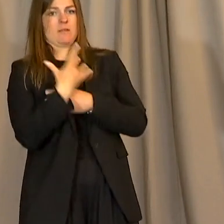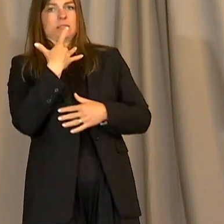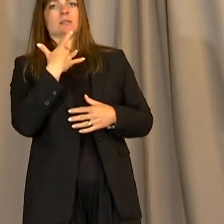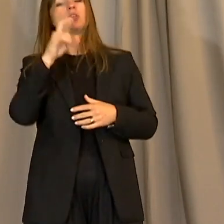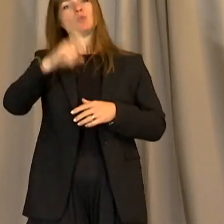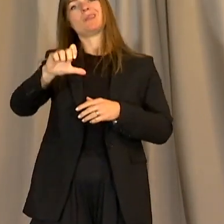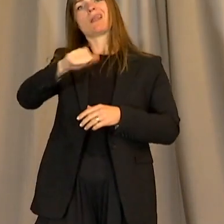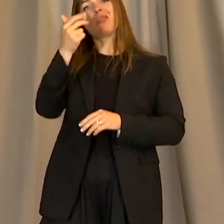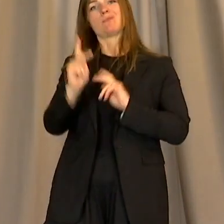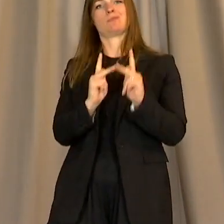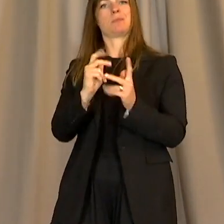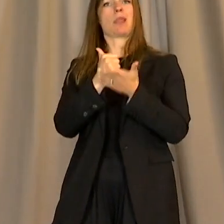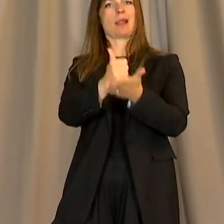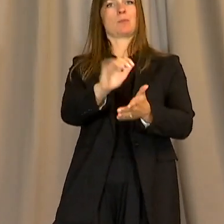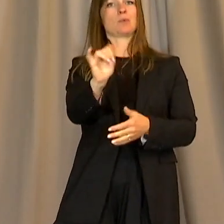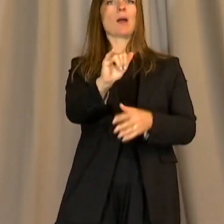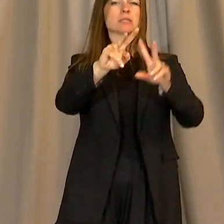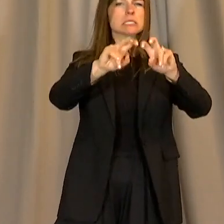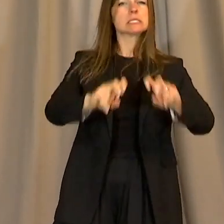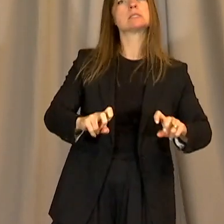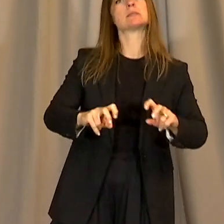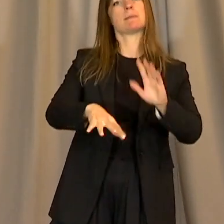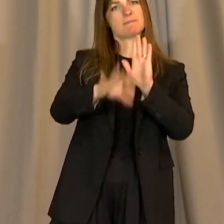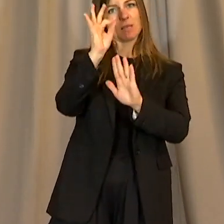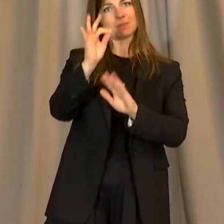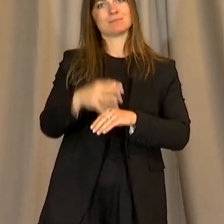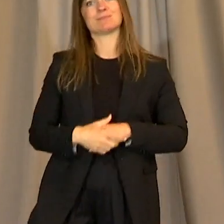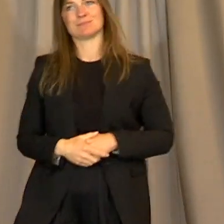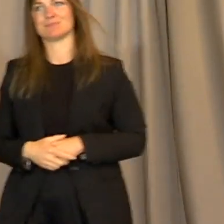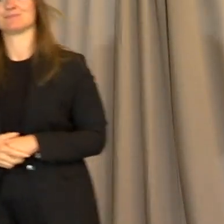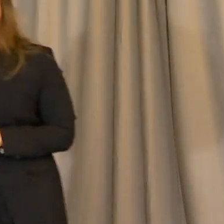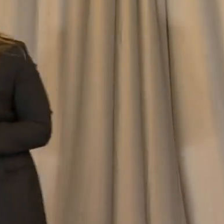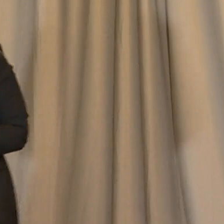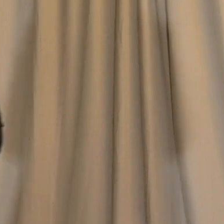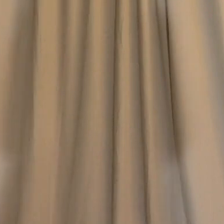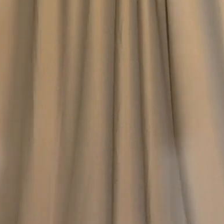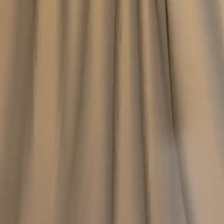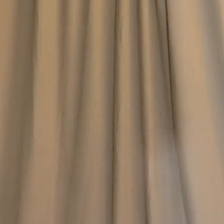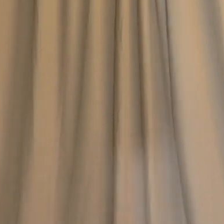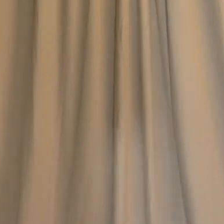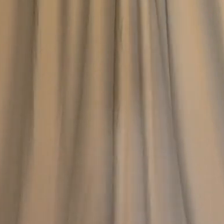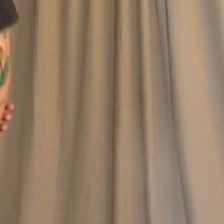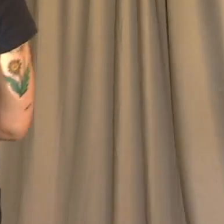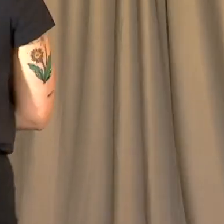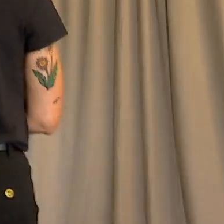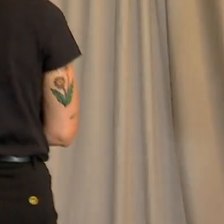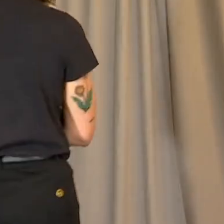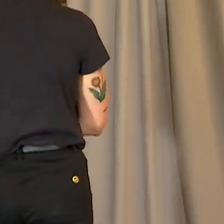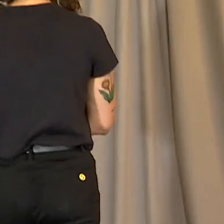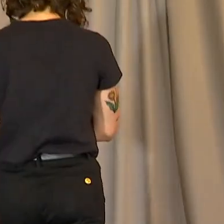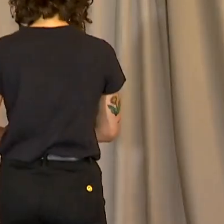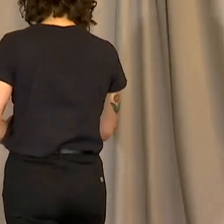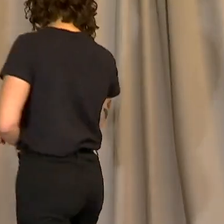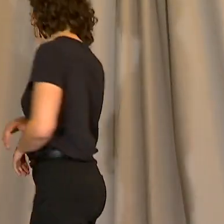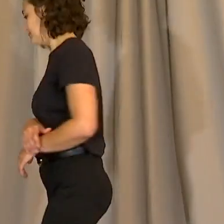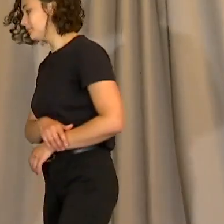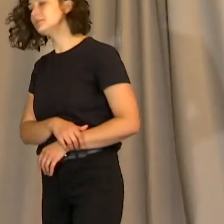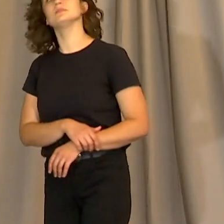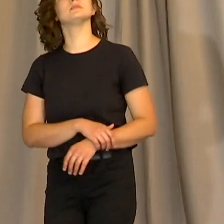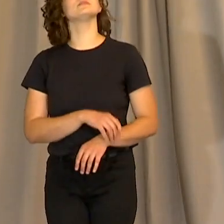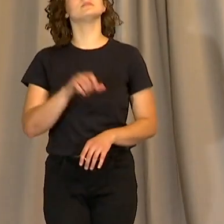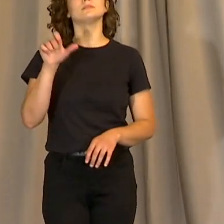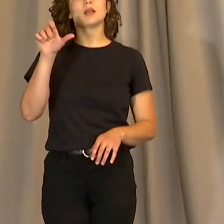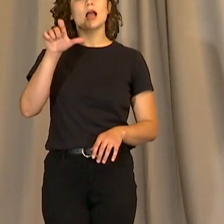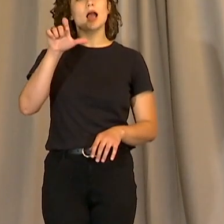someone else to help you kind of examine and excavate. We have another question. Thank you. I'm Dr.